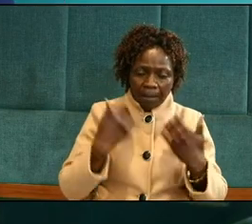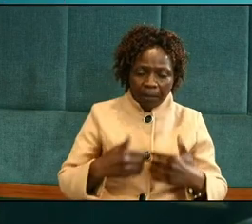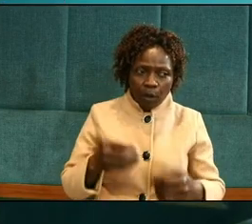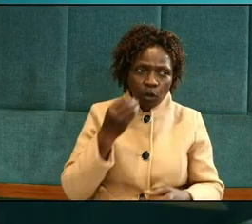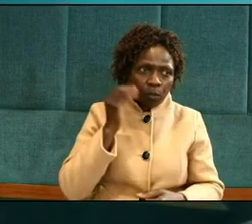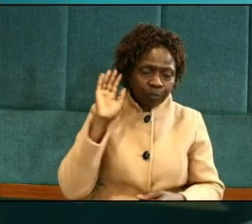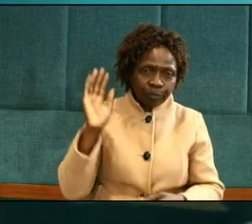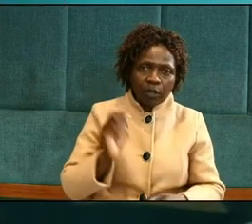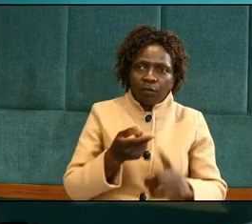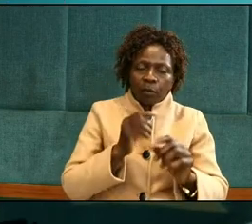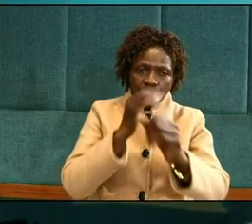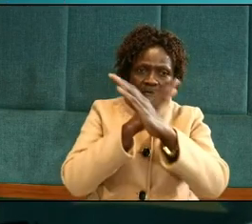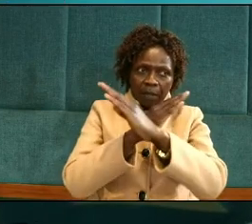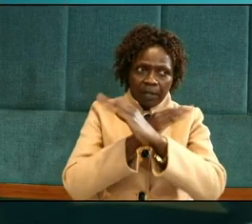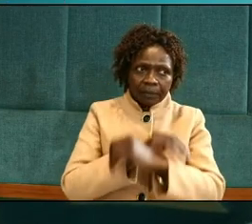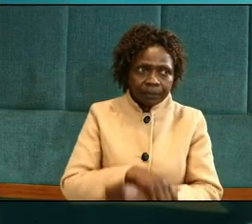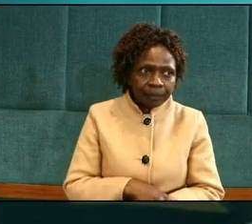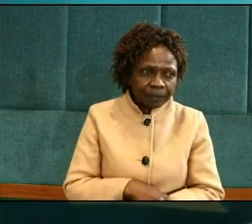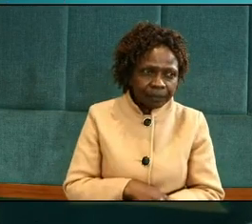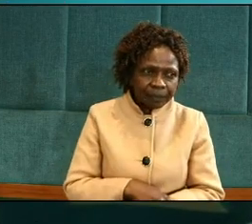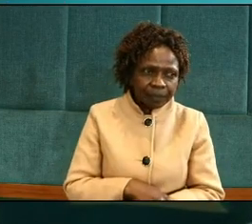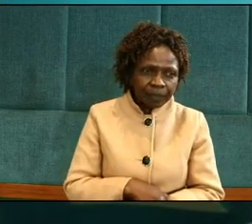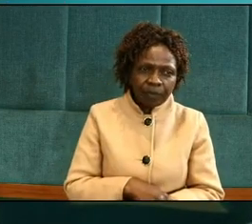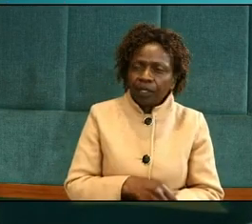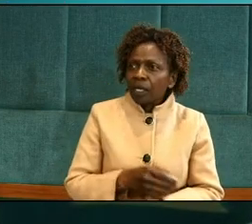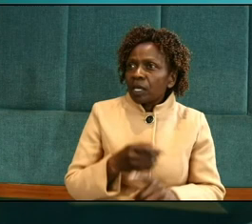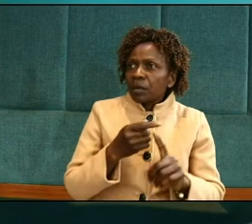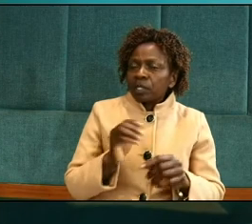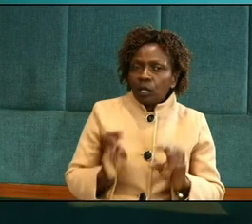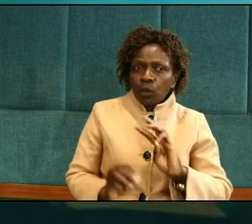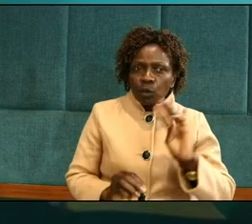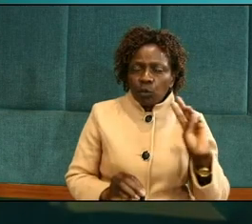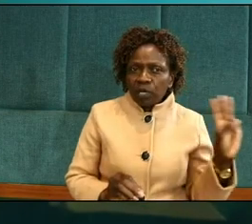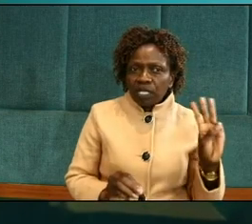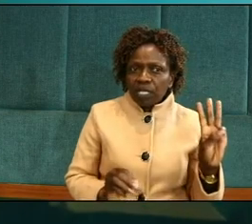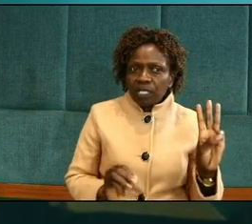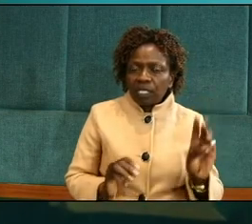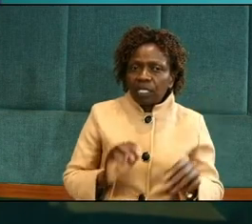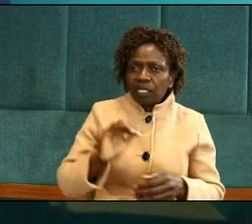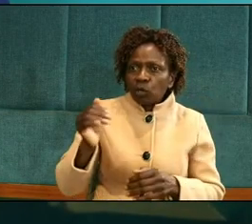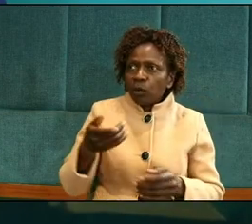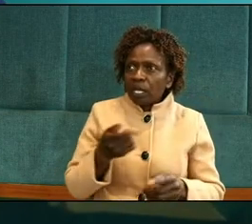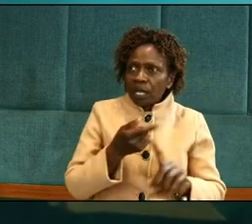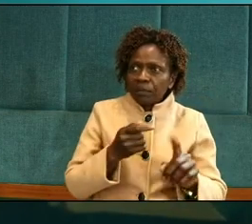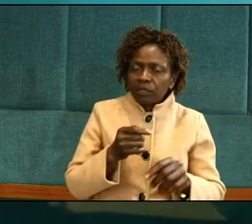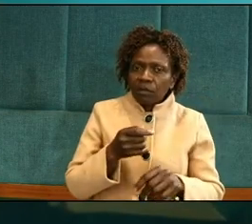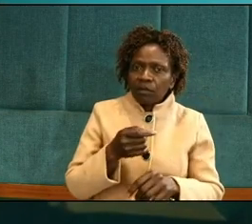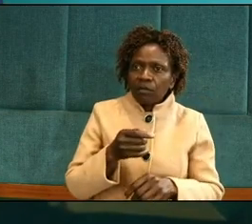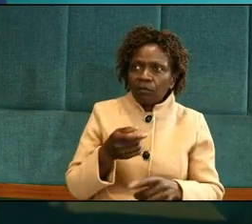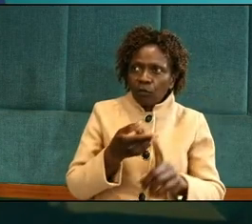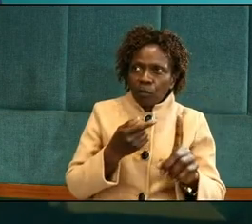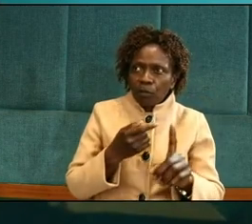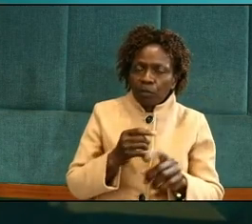He comes from Porokoso, a town on the western side of where I come from. I come from the banks